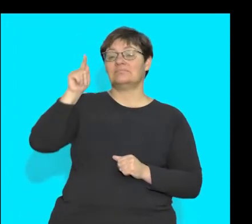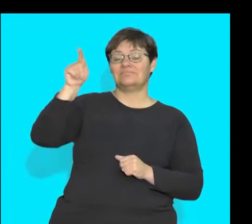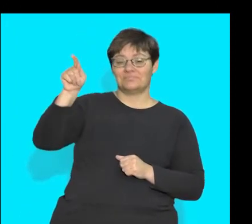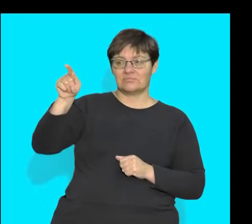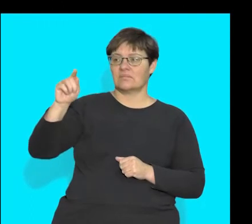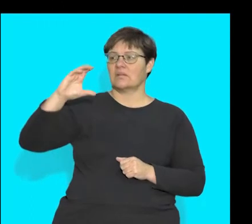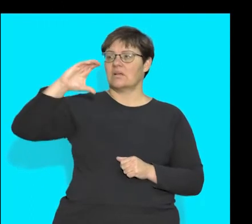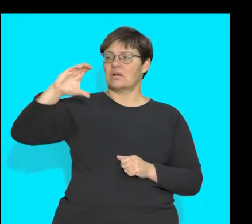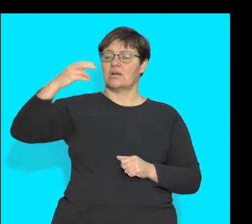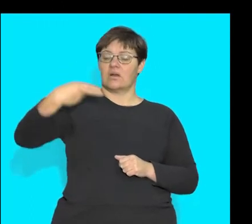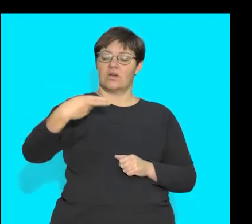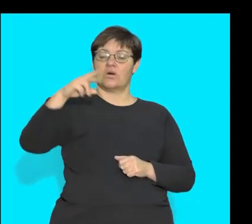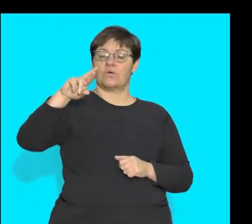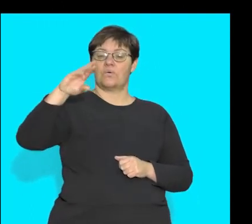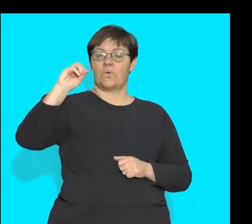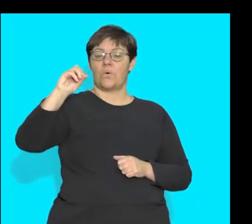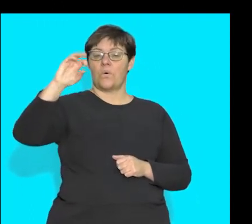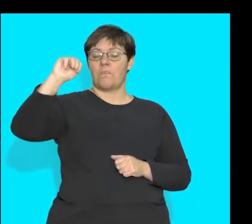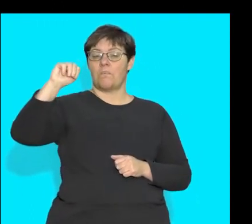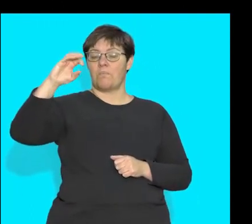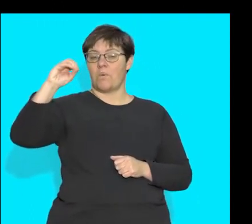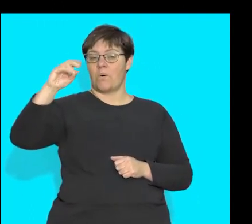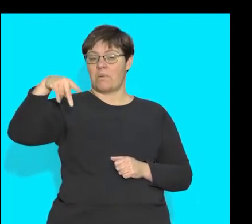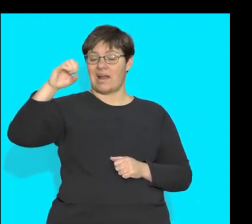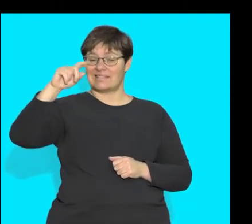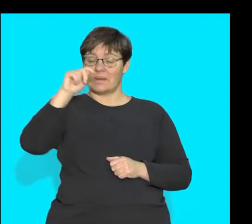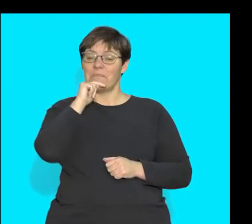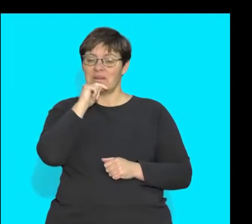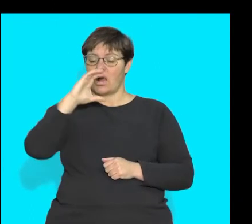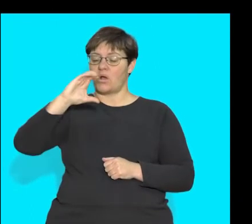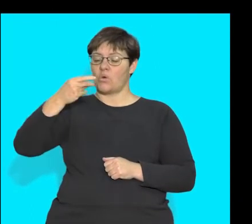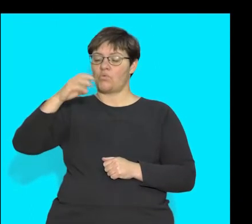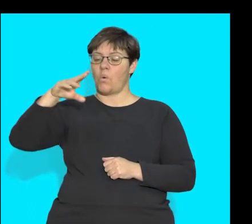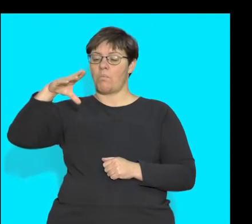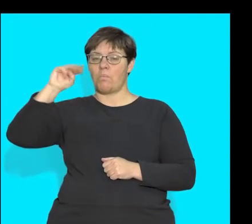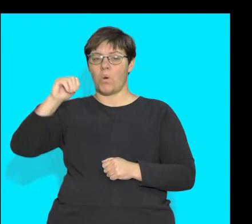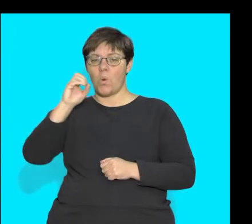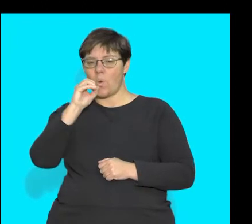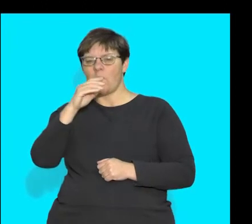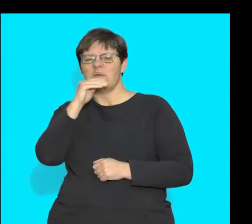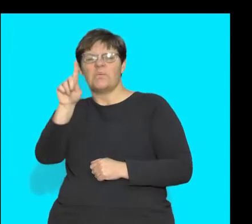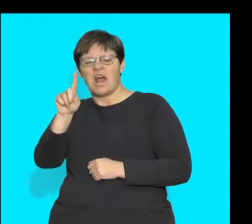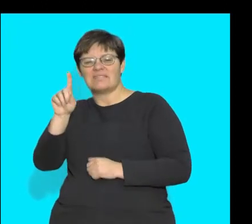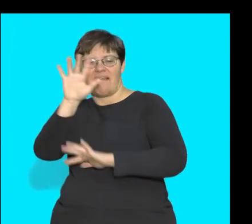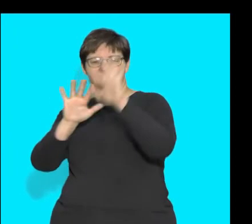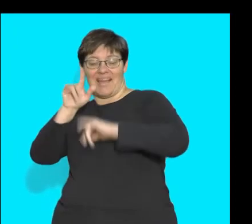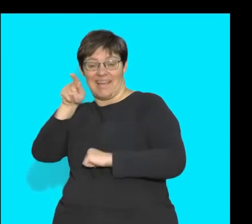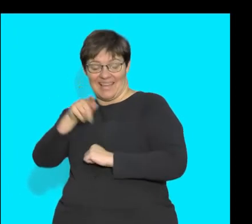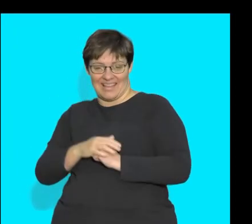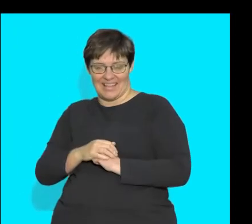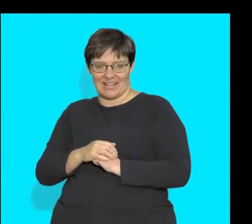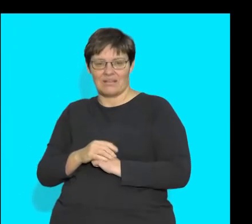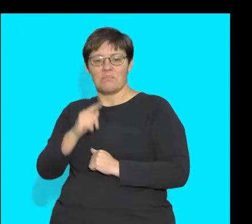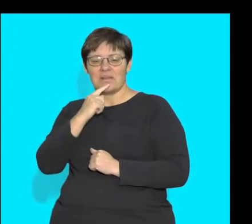a chromoplast. Now, chromo means color. Now, guys, this is probably what